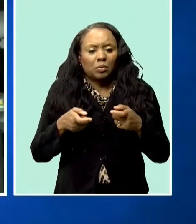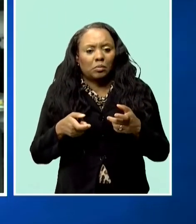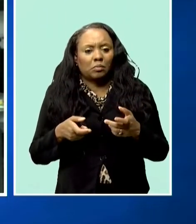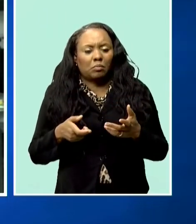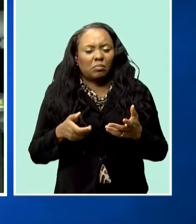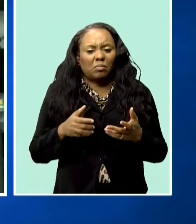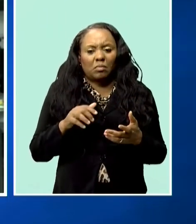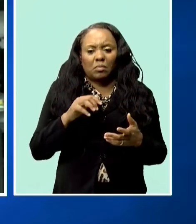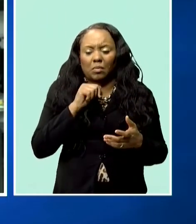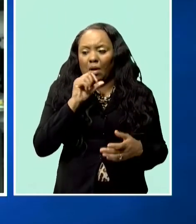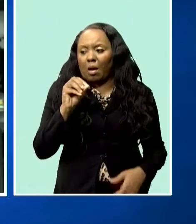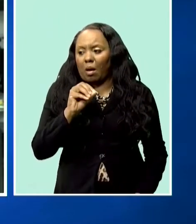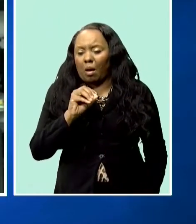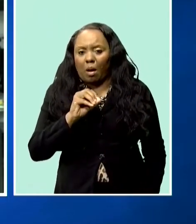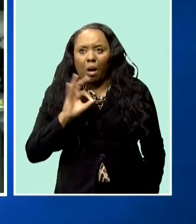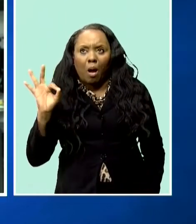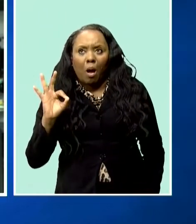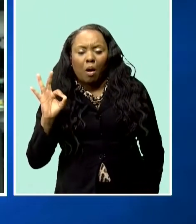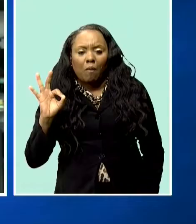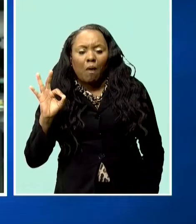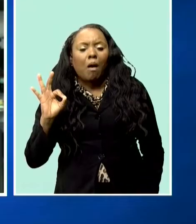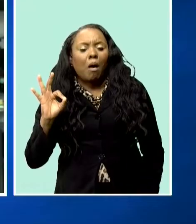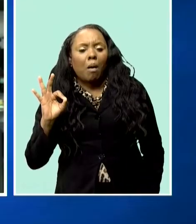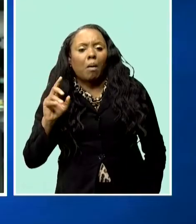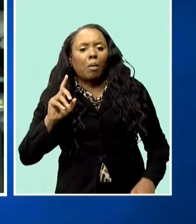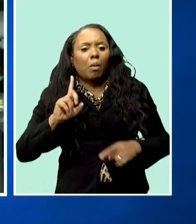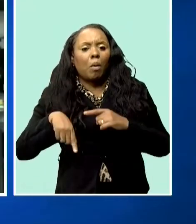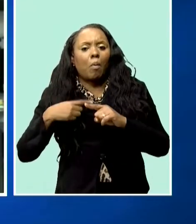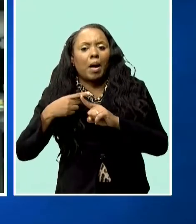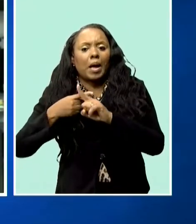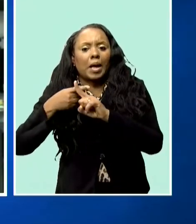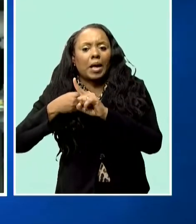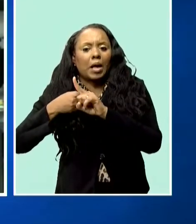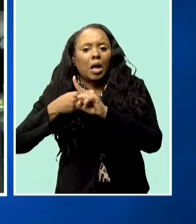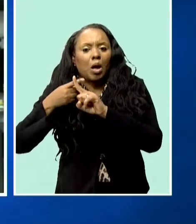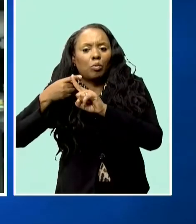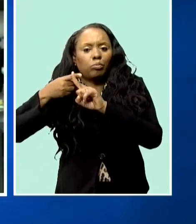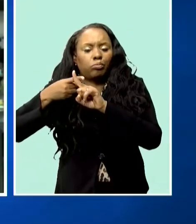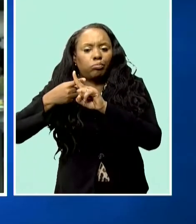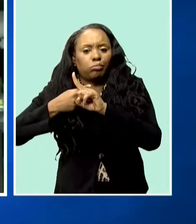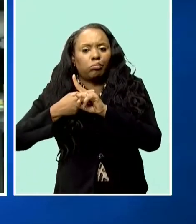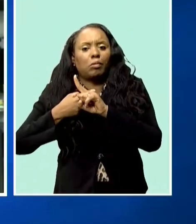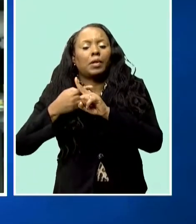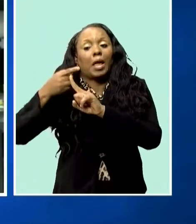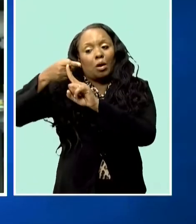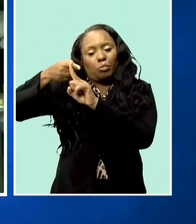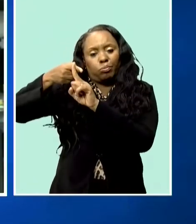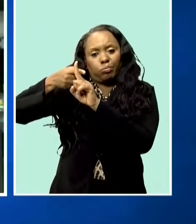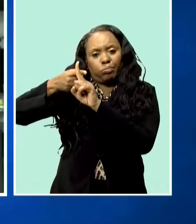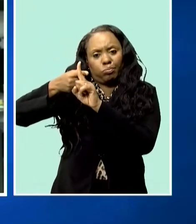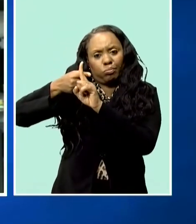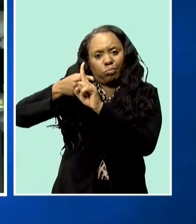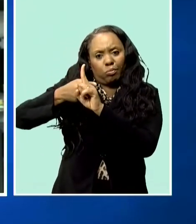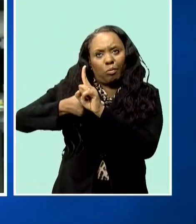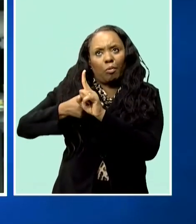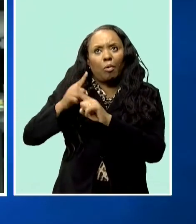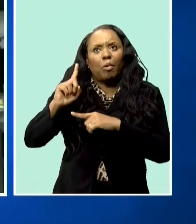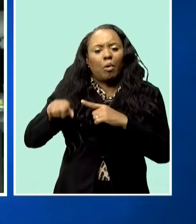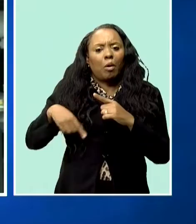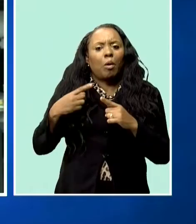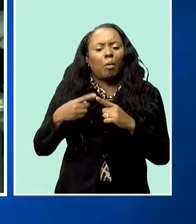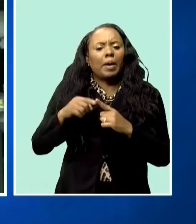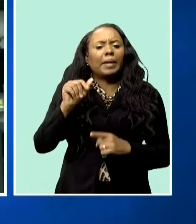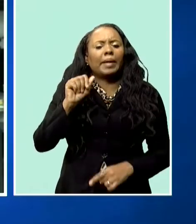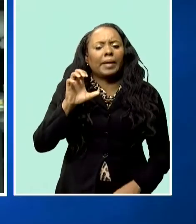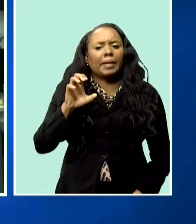themselves off when they reach the desired temperature, they turn themselves down. And when the thermostat notices a